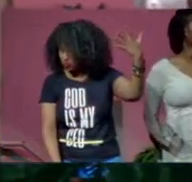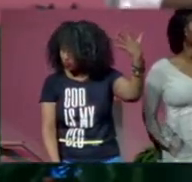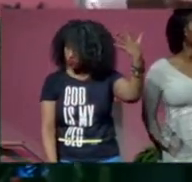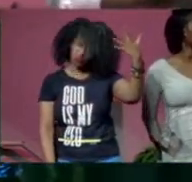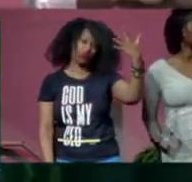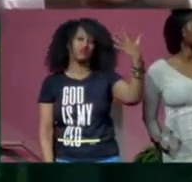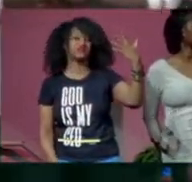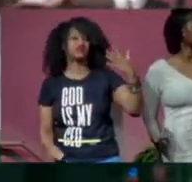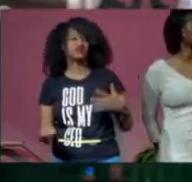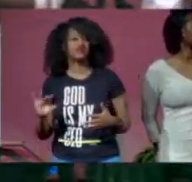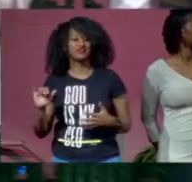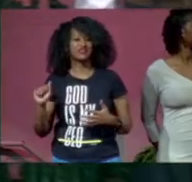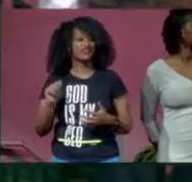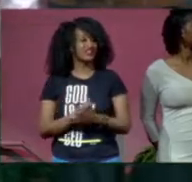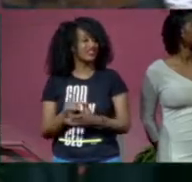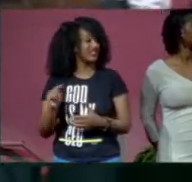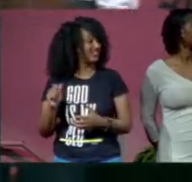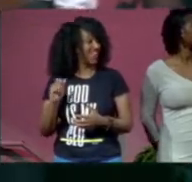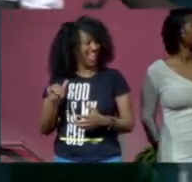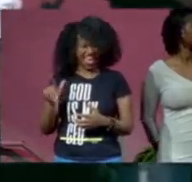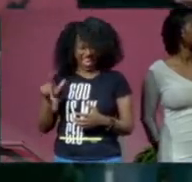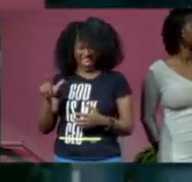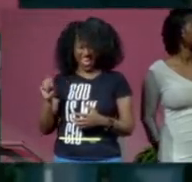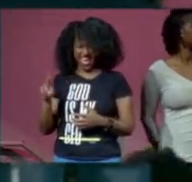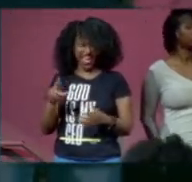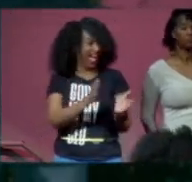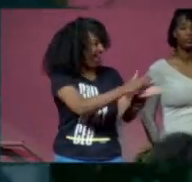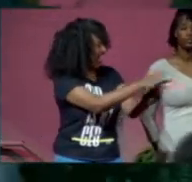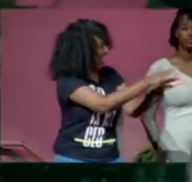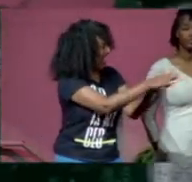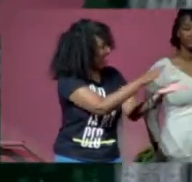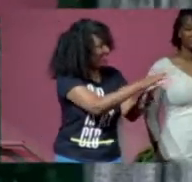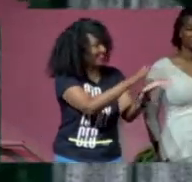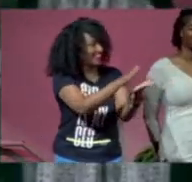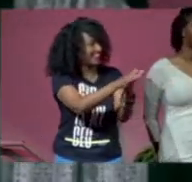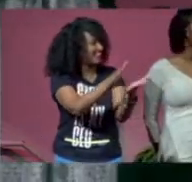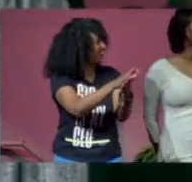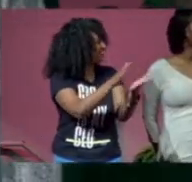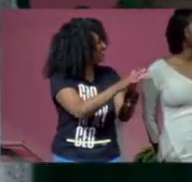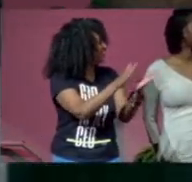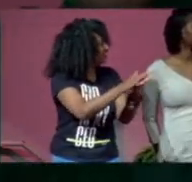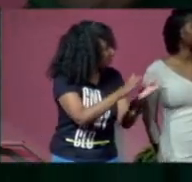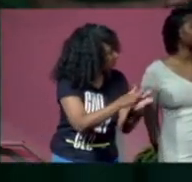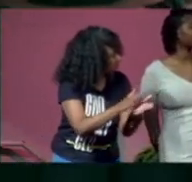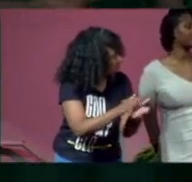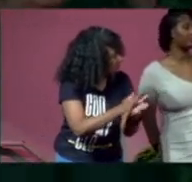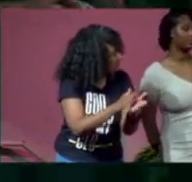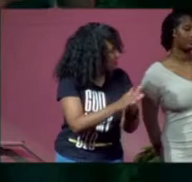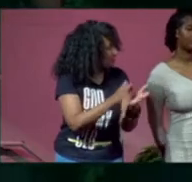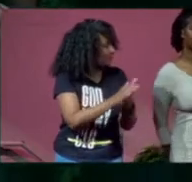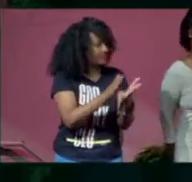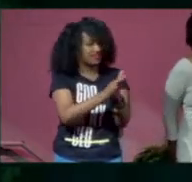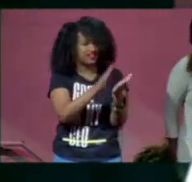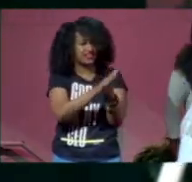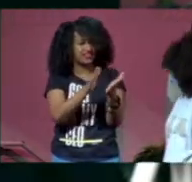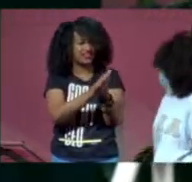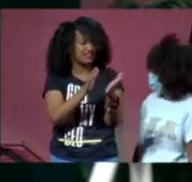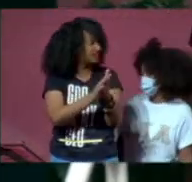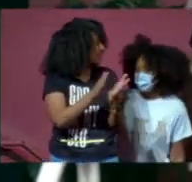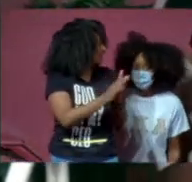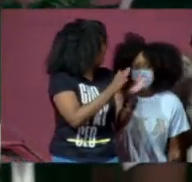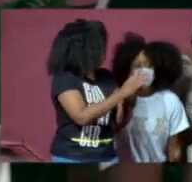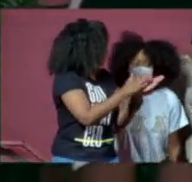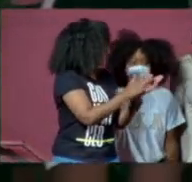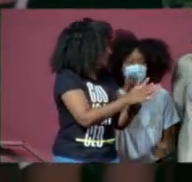Freeman, Maya Parrish, Taylor Marshall, Taylor Nickerson, they're still coming. Come on, give God praise. I said give God praise.